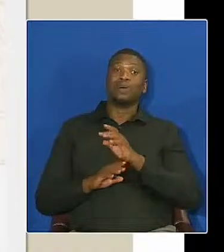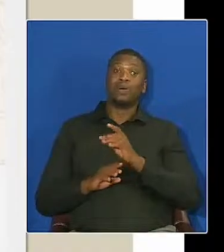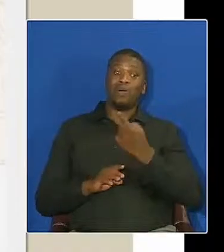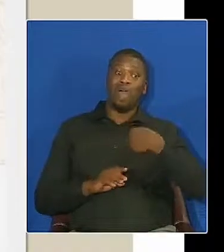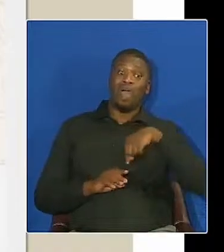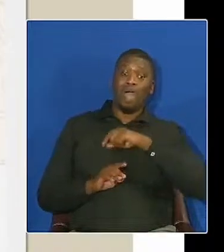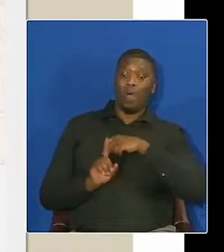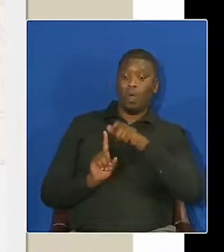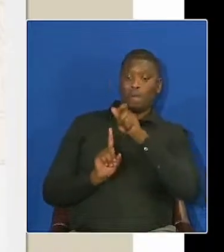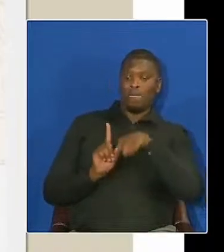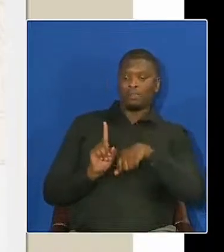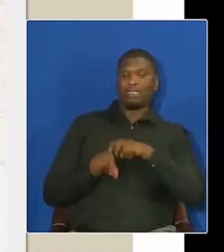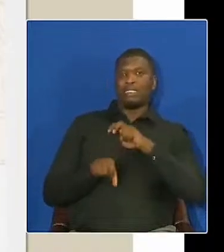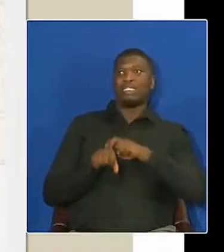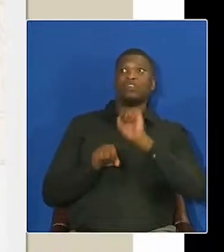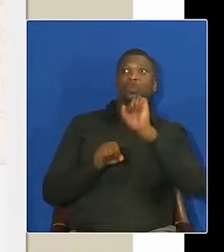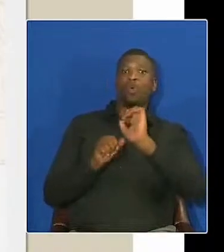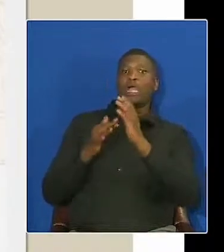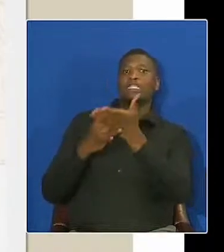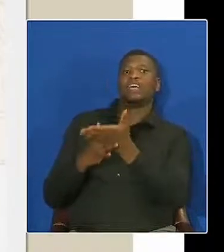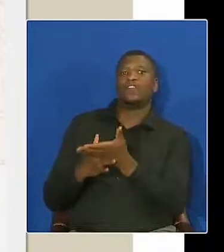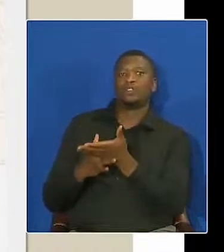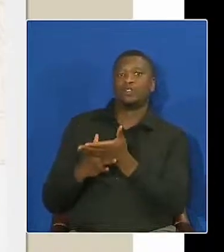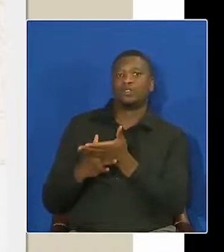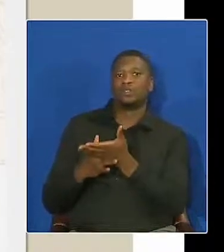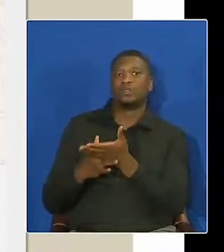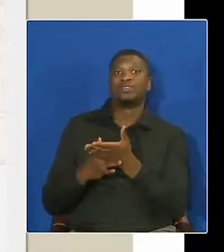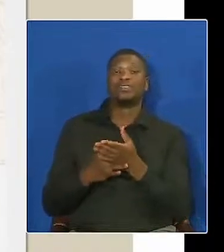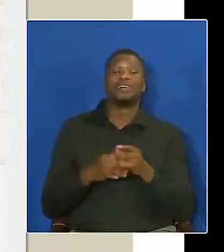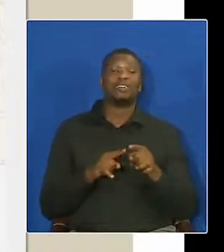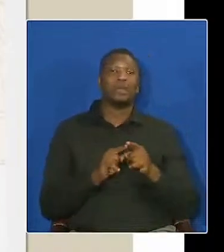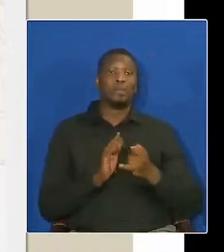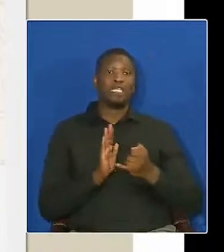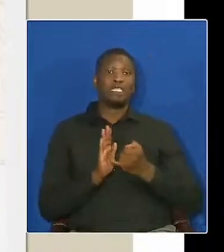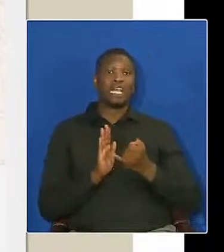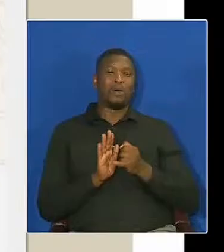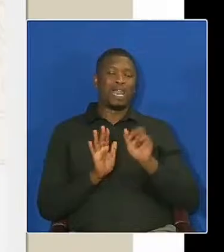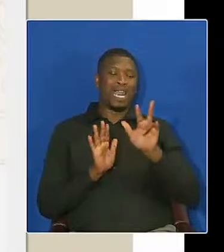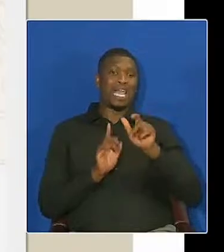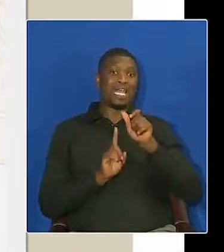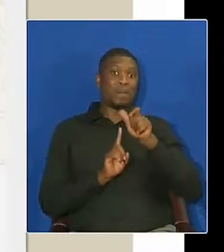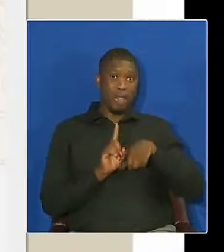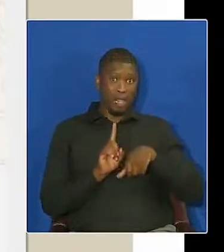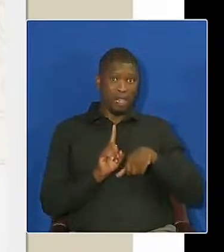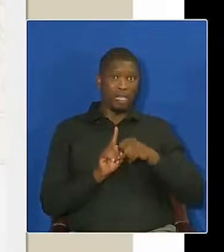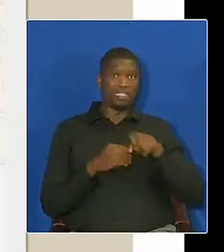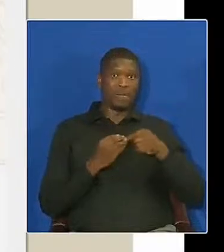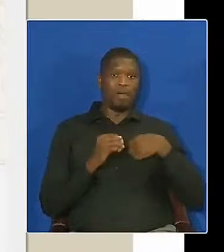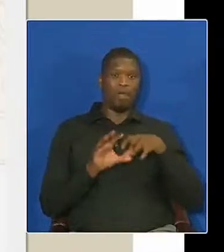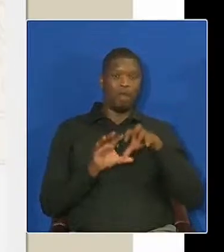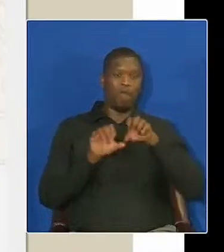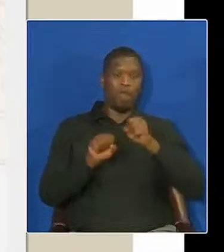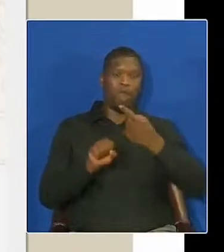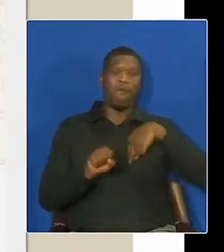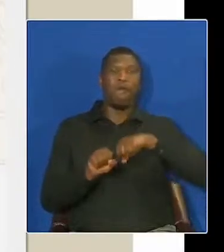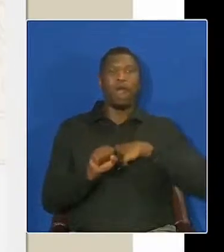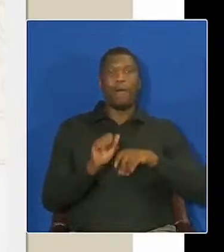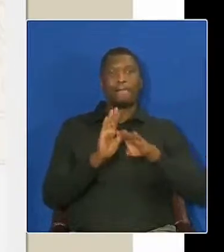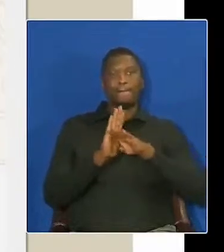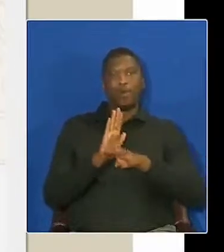intervention. January 8 guy, who is about to take over our program.